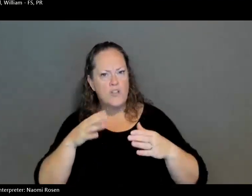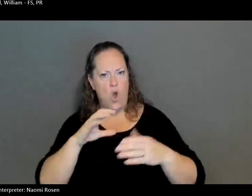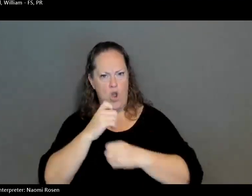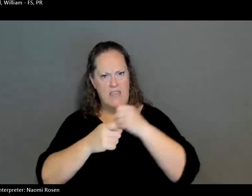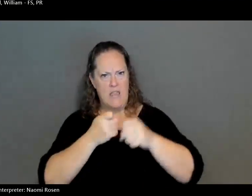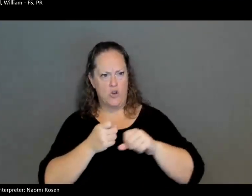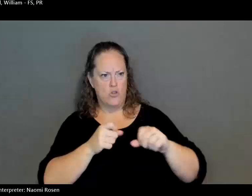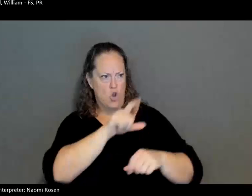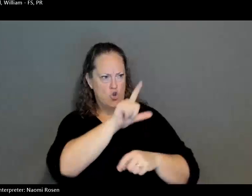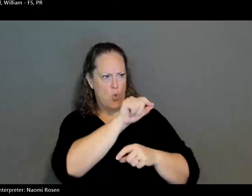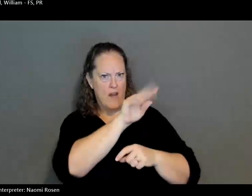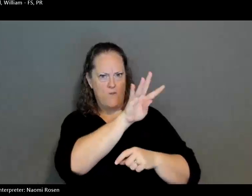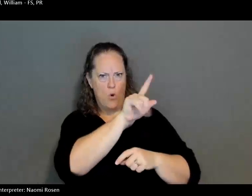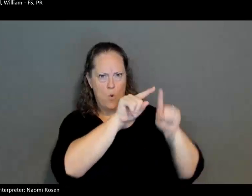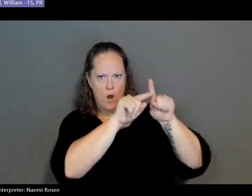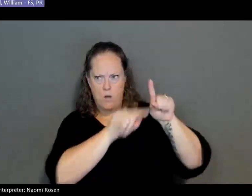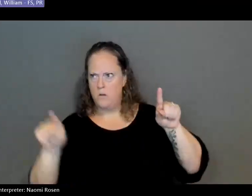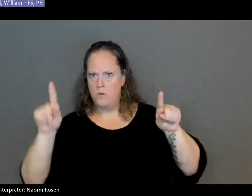and 60?